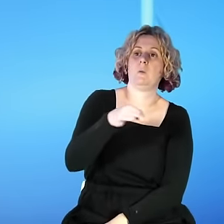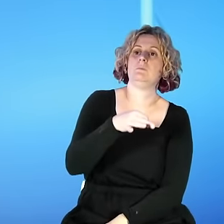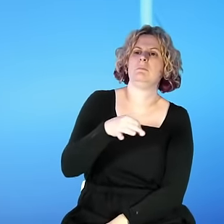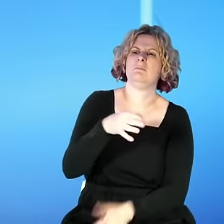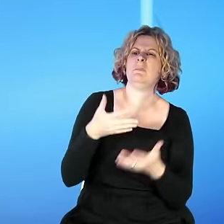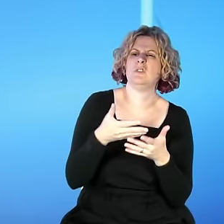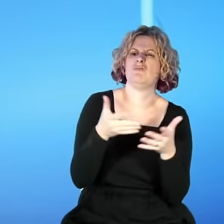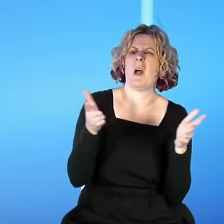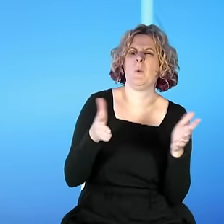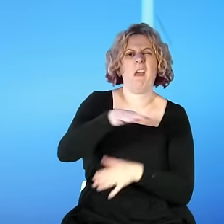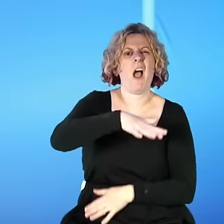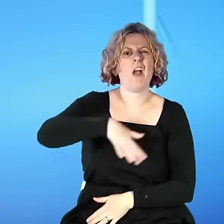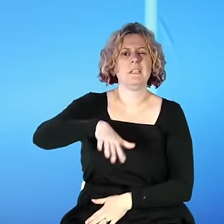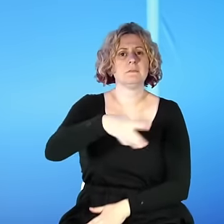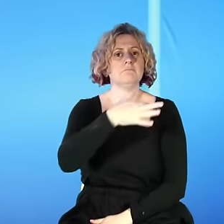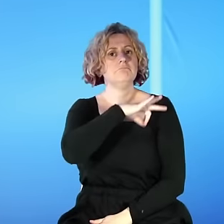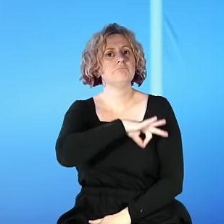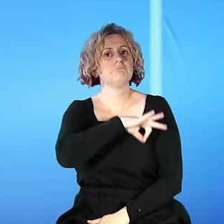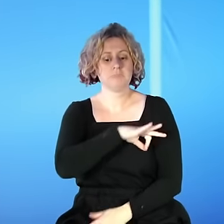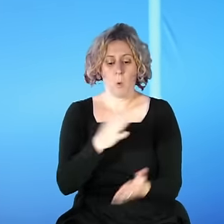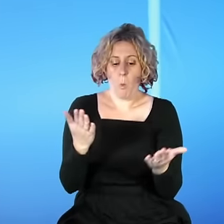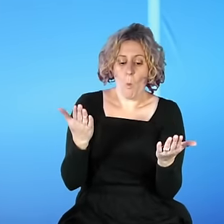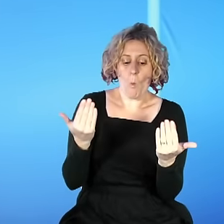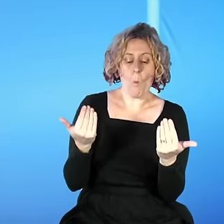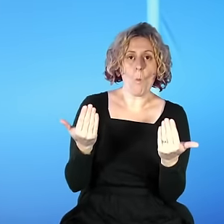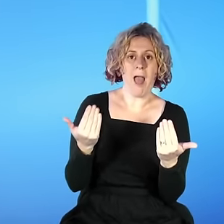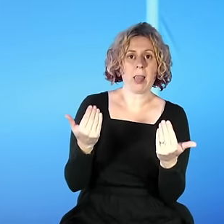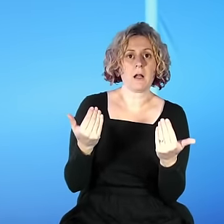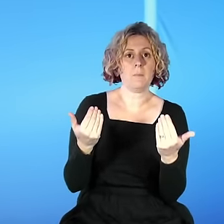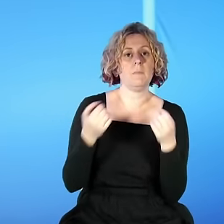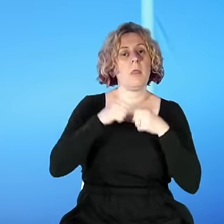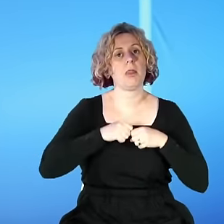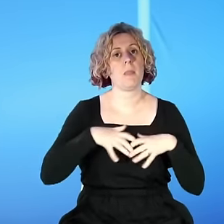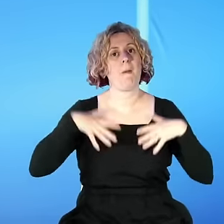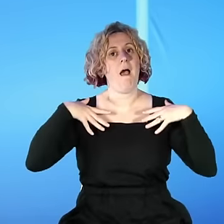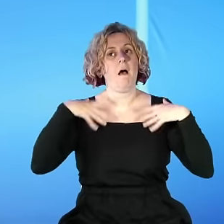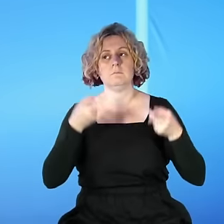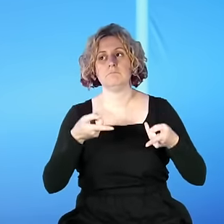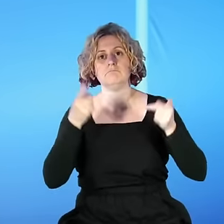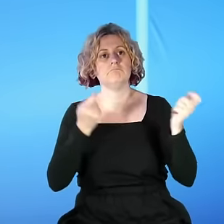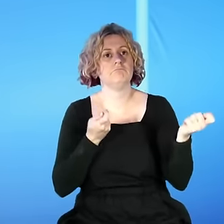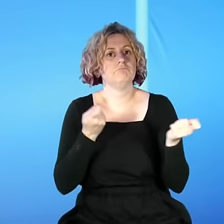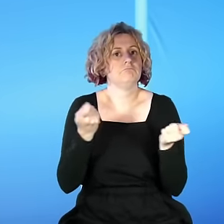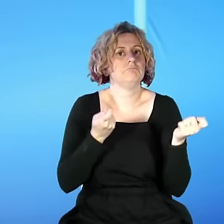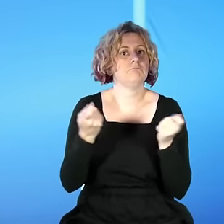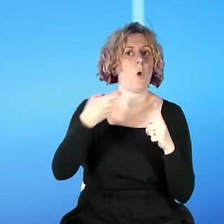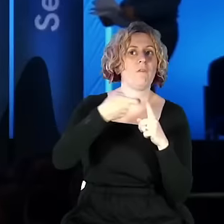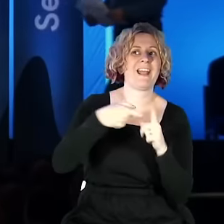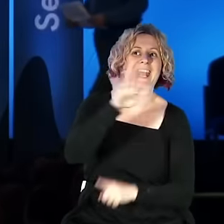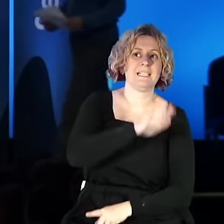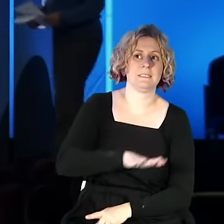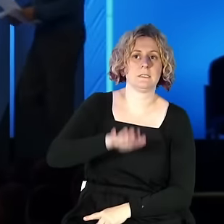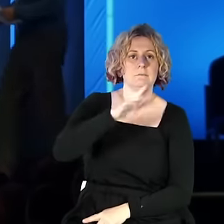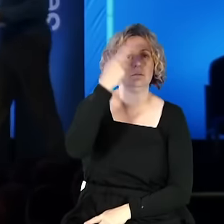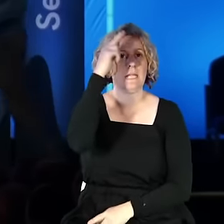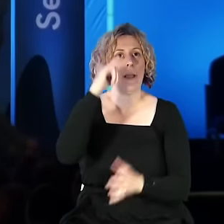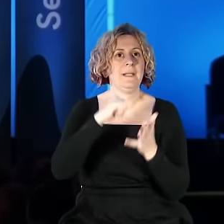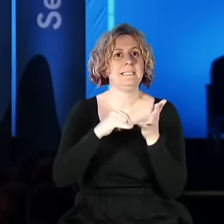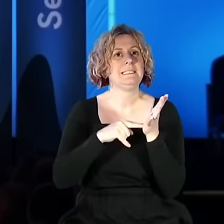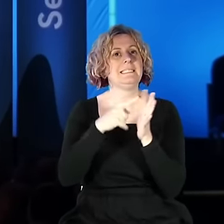to welcome to the stage tonight the Mayor of Keswick, Steve Harwood. Last year, Steve